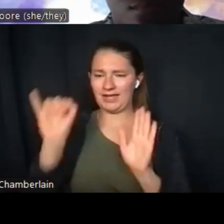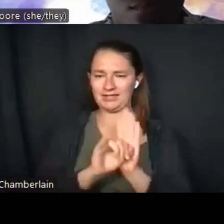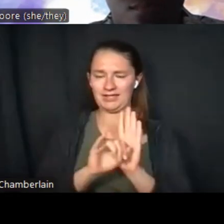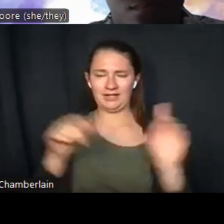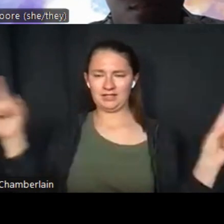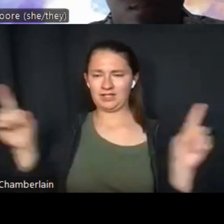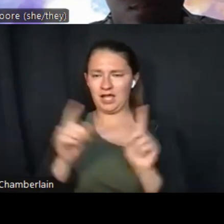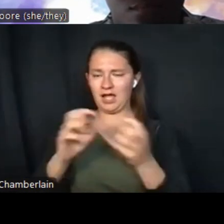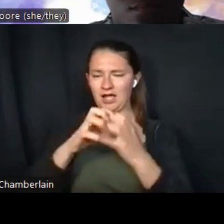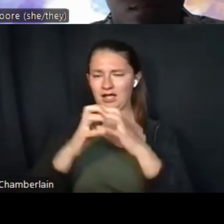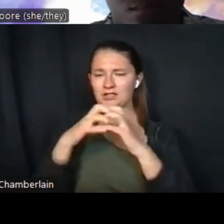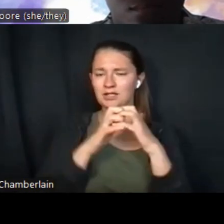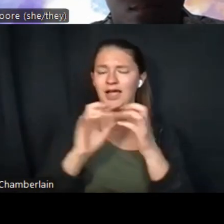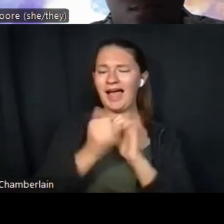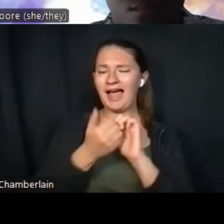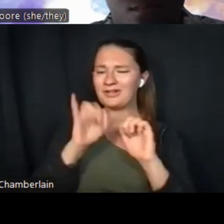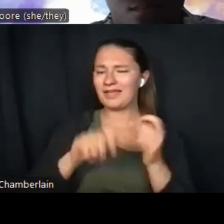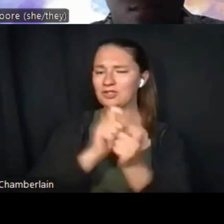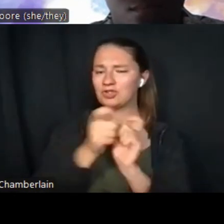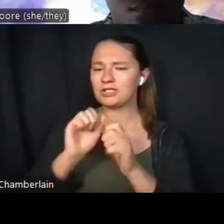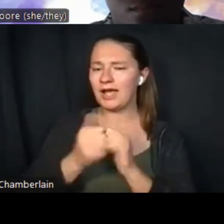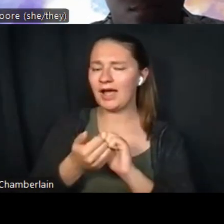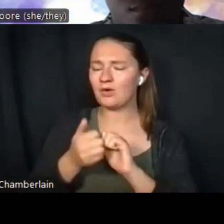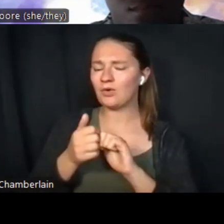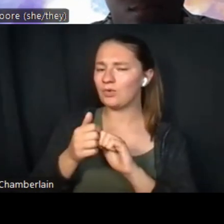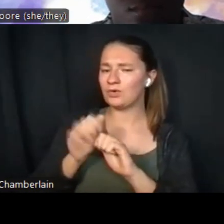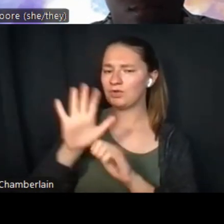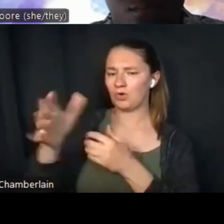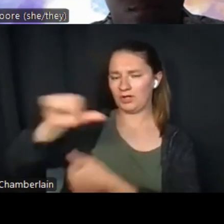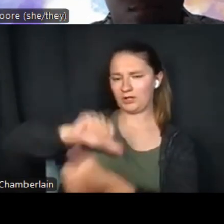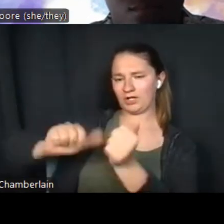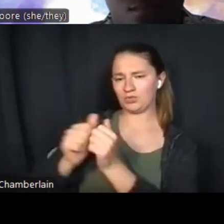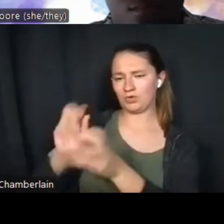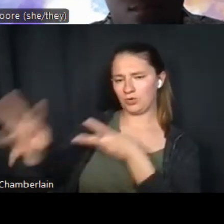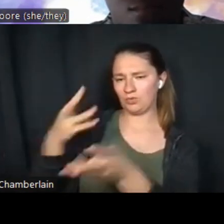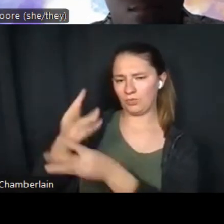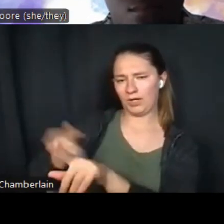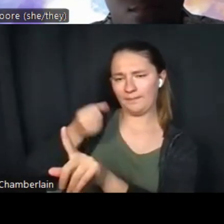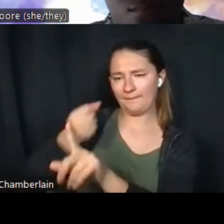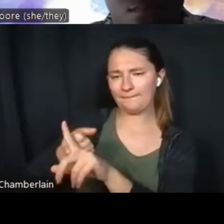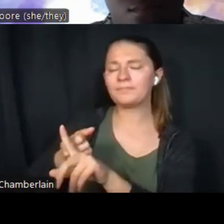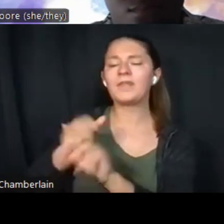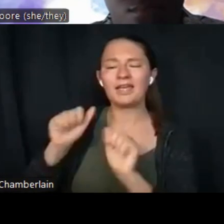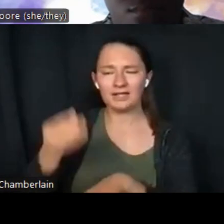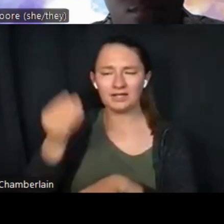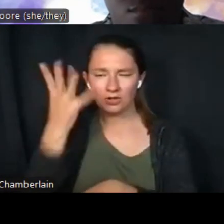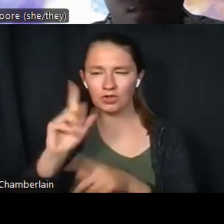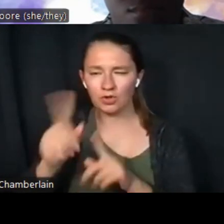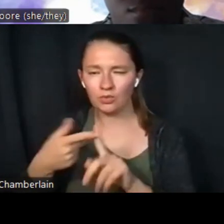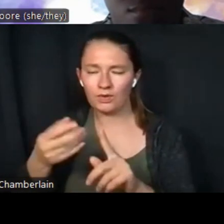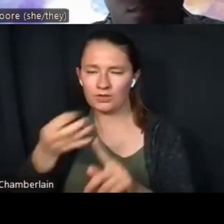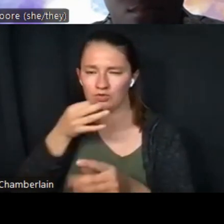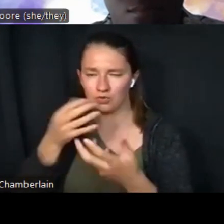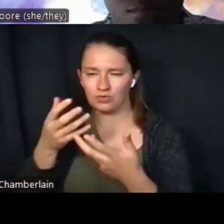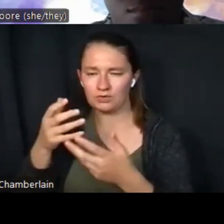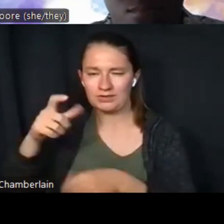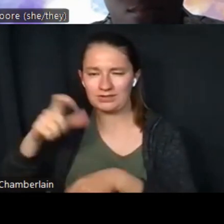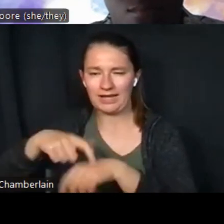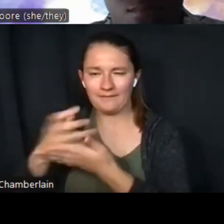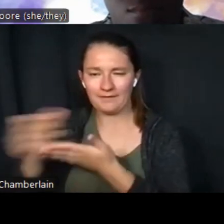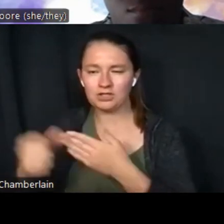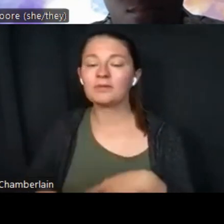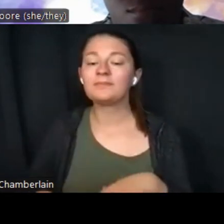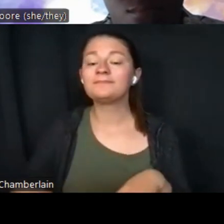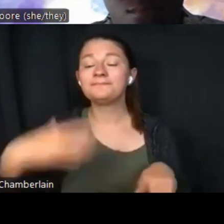world? We have 3-minute responses, and I can give you a 1-minute warning when coming close. Fantastic. Well, thank you, everybody. I really appreciate